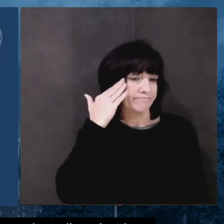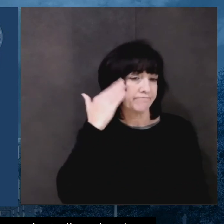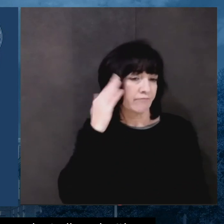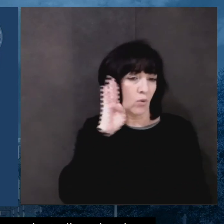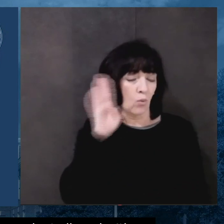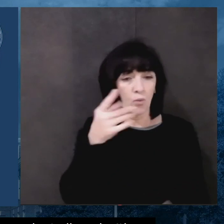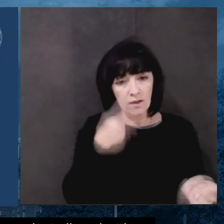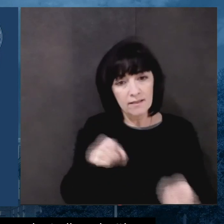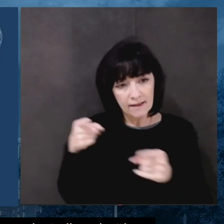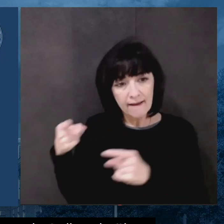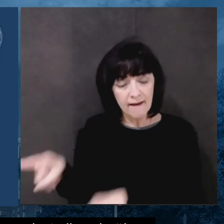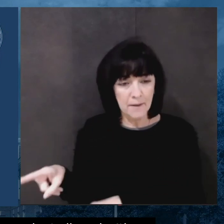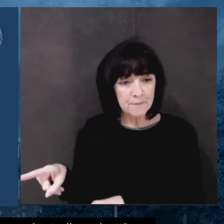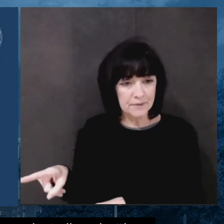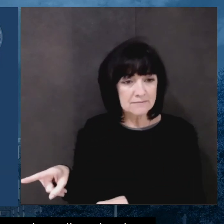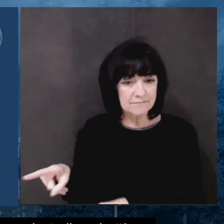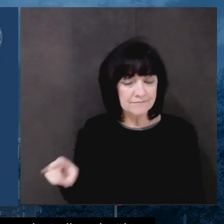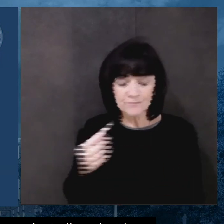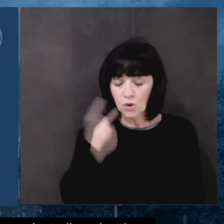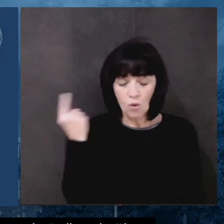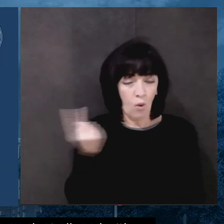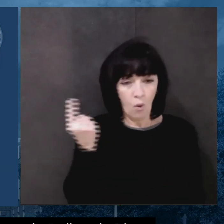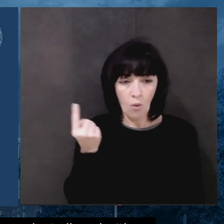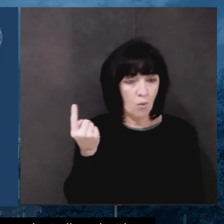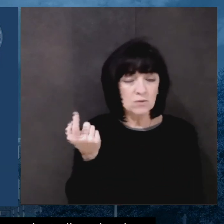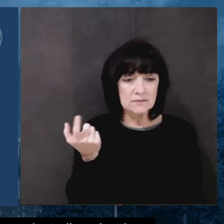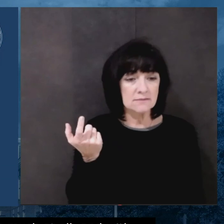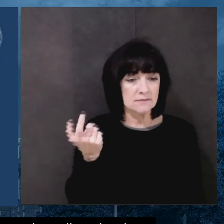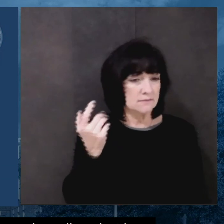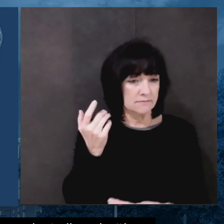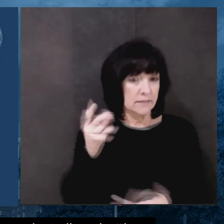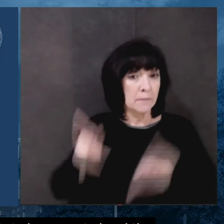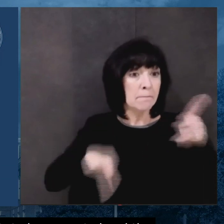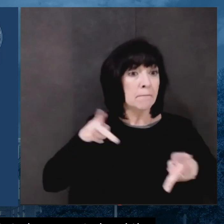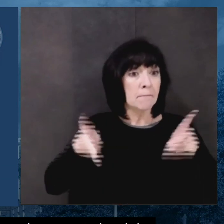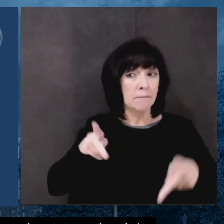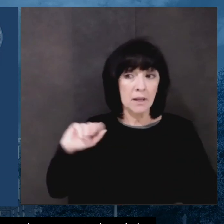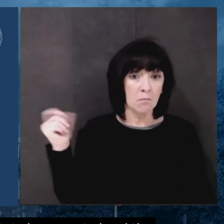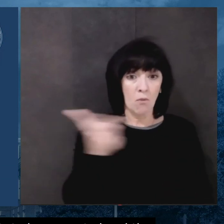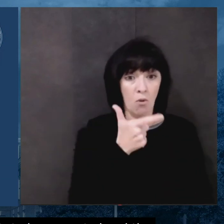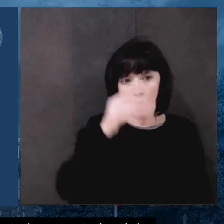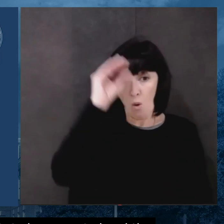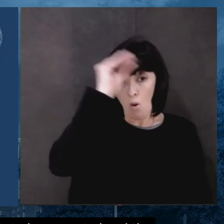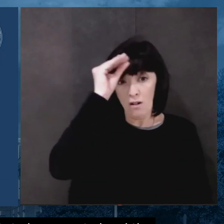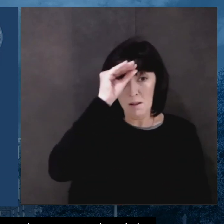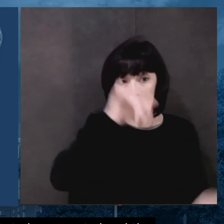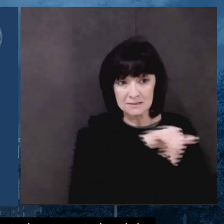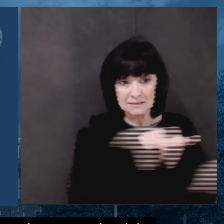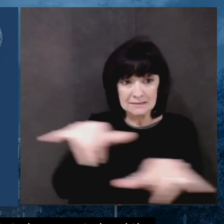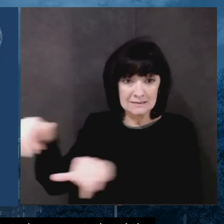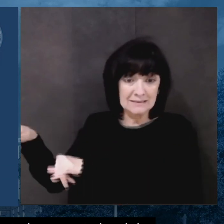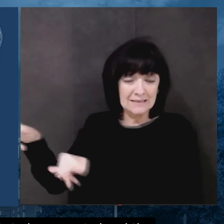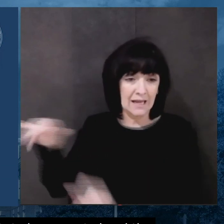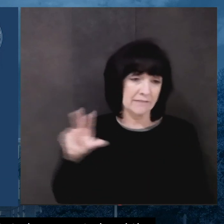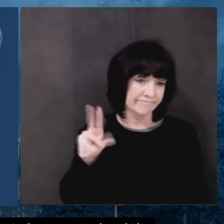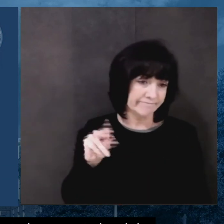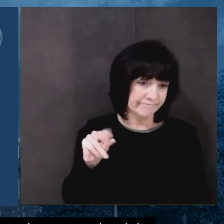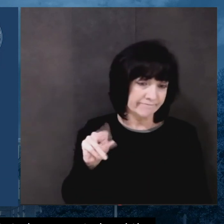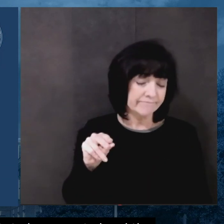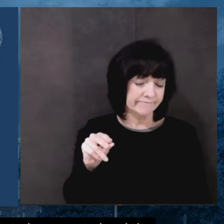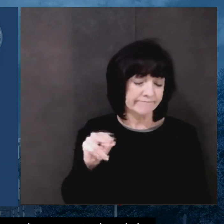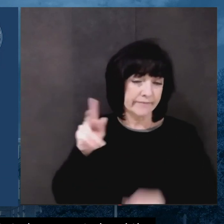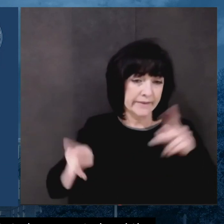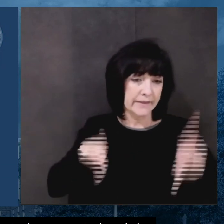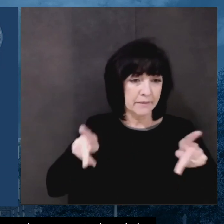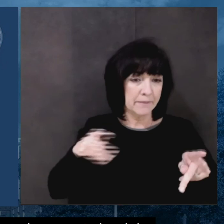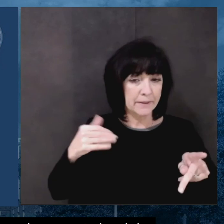extent in a democracy where people have differences of opinion on just about every issue. So the idea